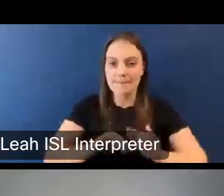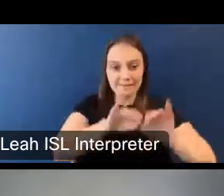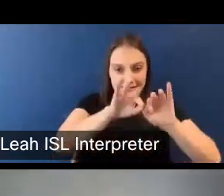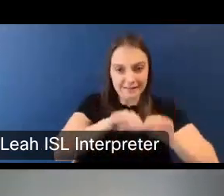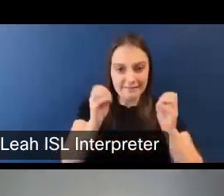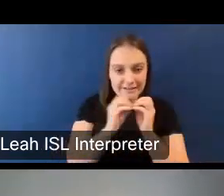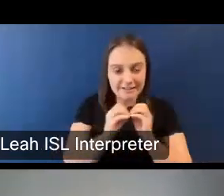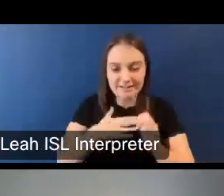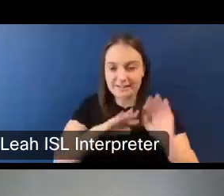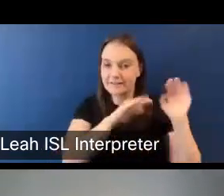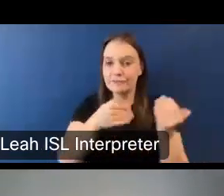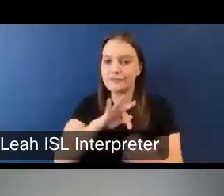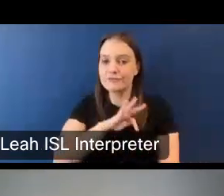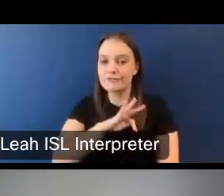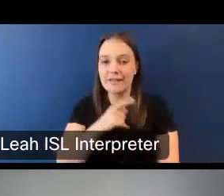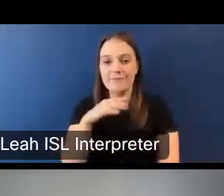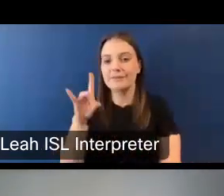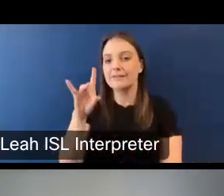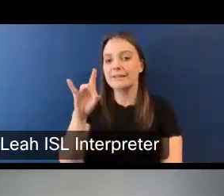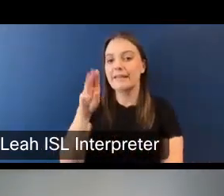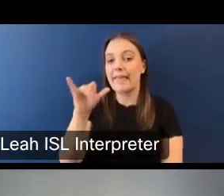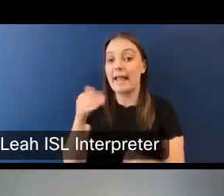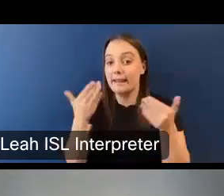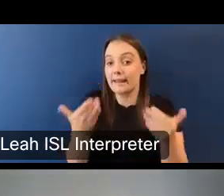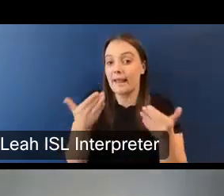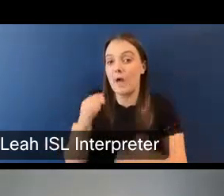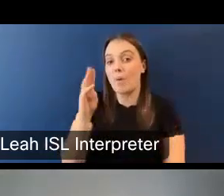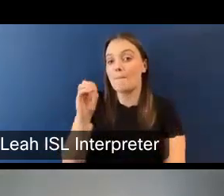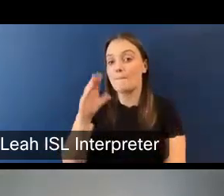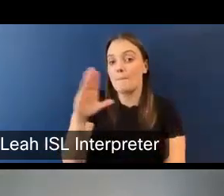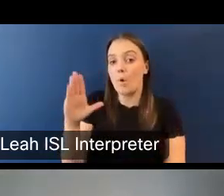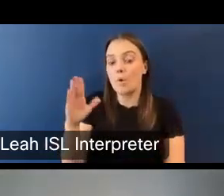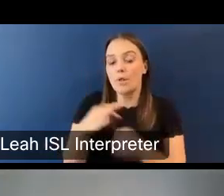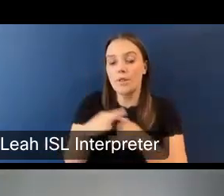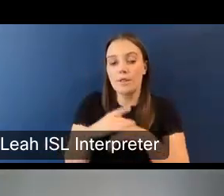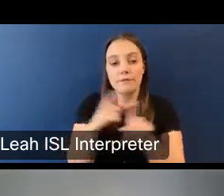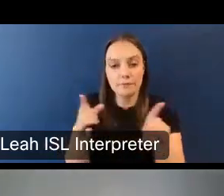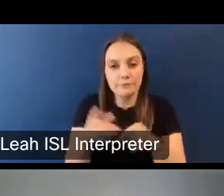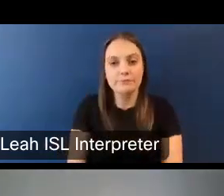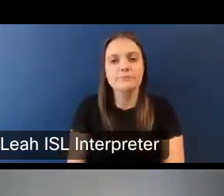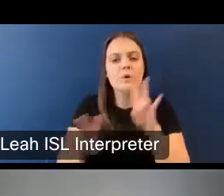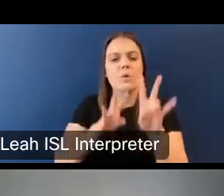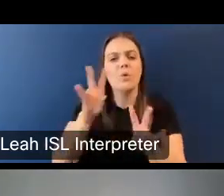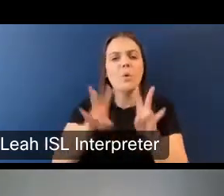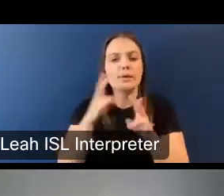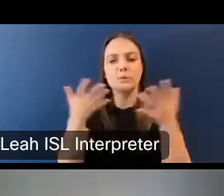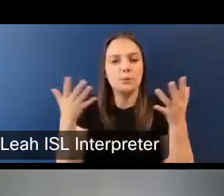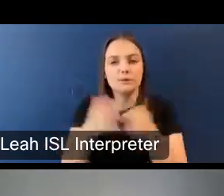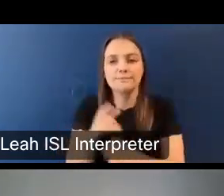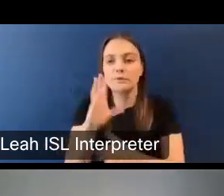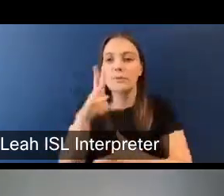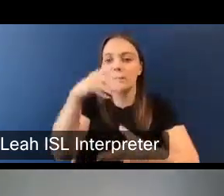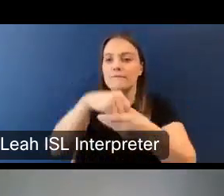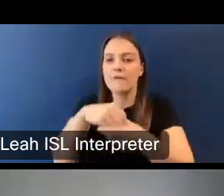but Kelly's going to share a little poll with you. And our question to you is, have you participated